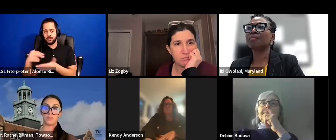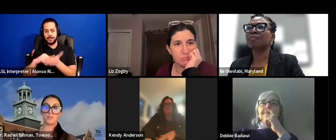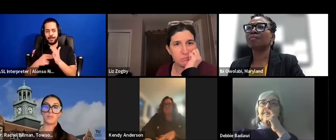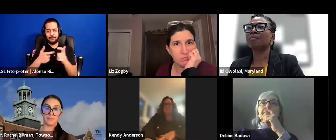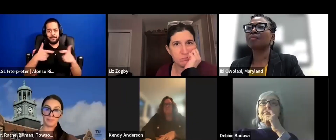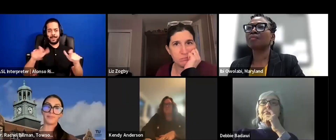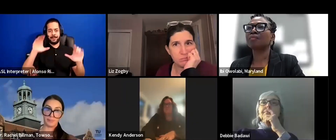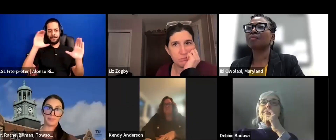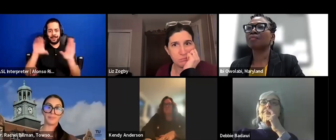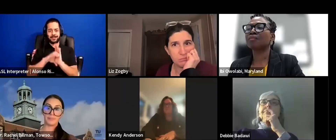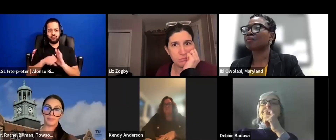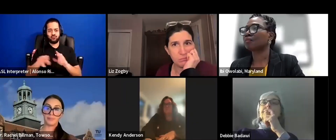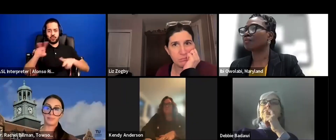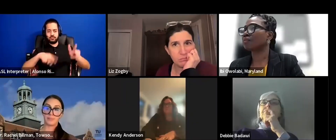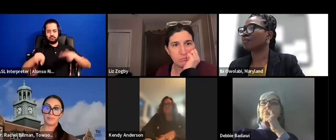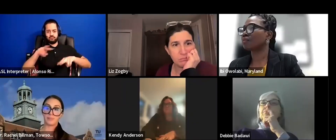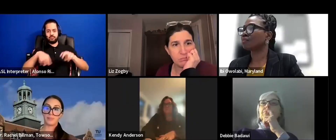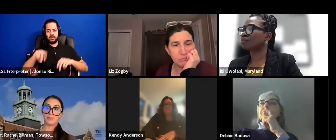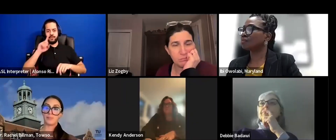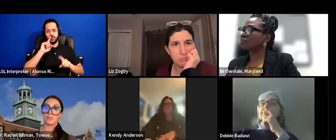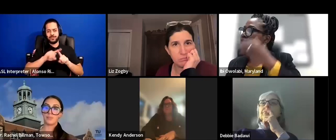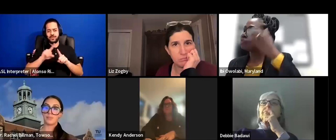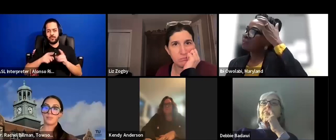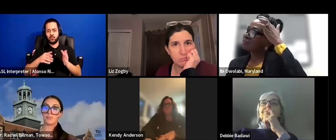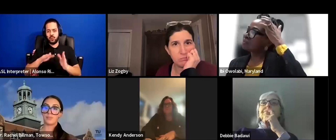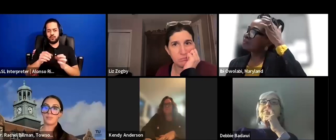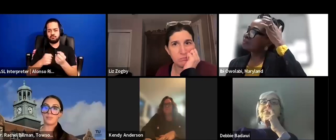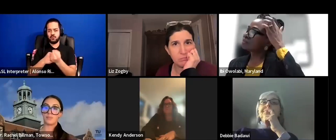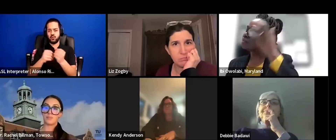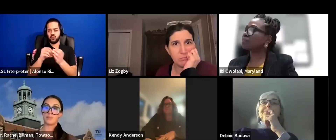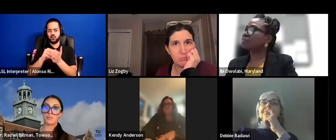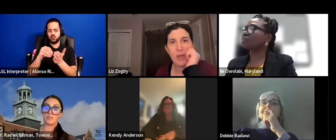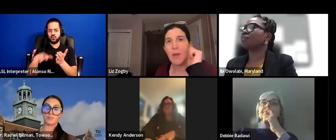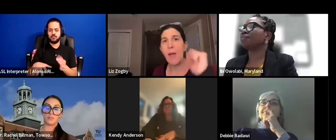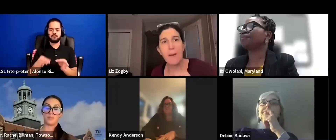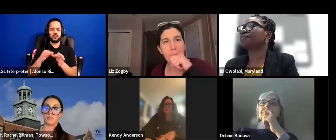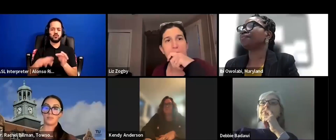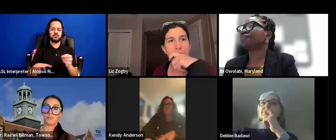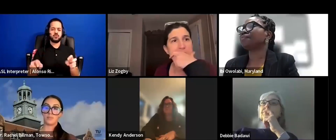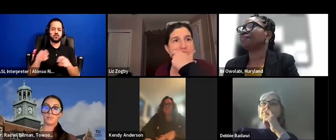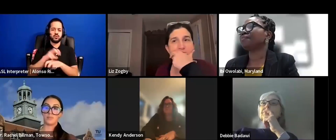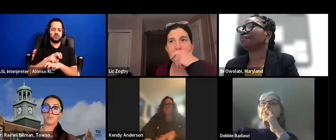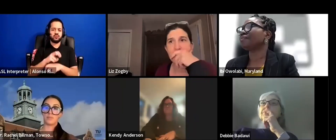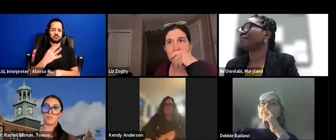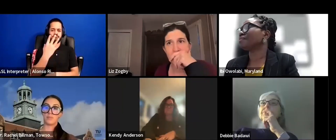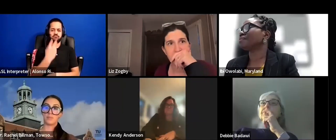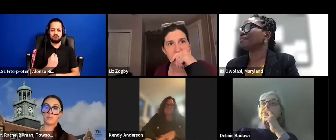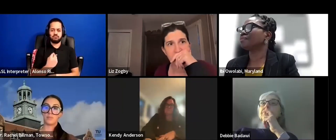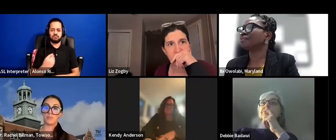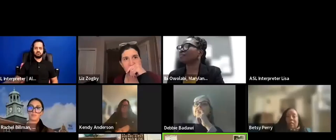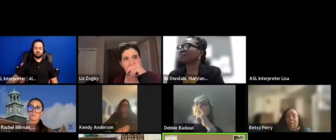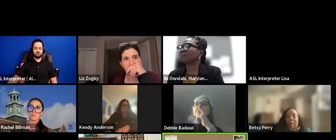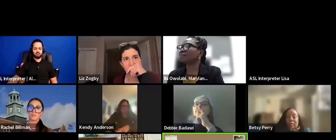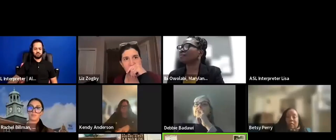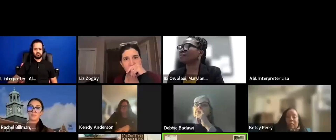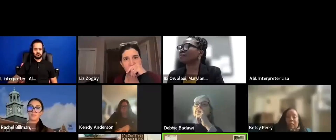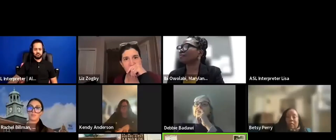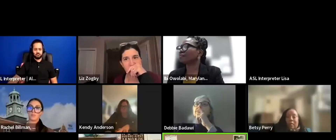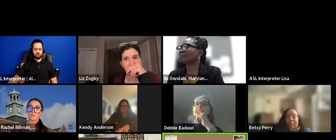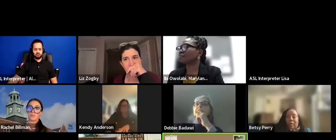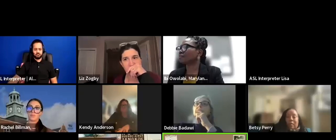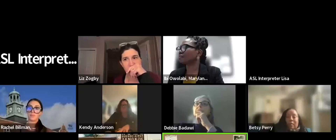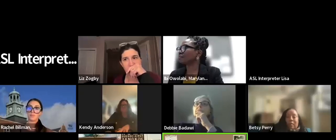picture when we're talking about ways to support students in those ways. Thank you, Betsy. And the thing of it is that rubs up against